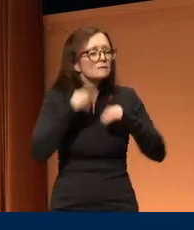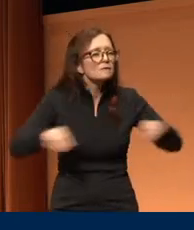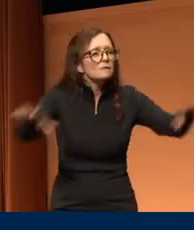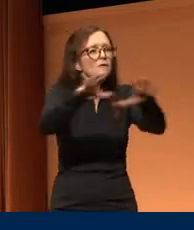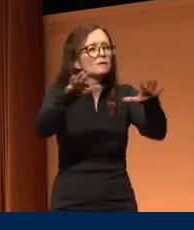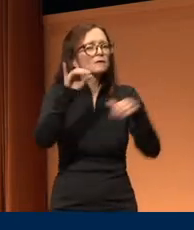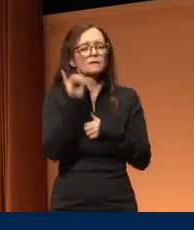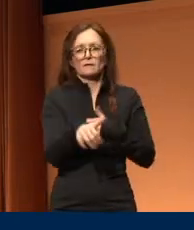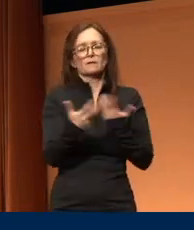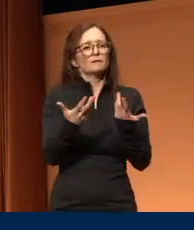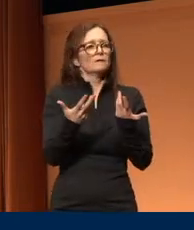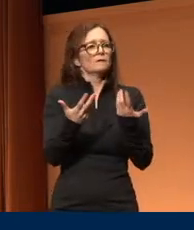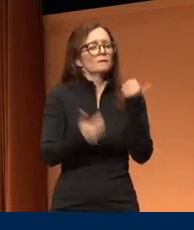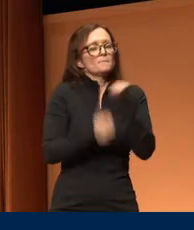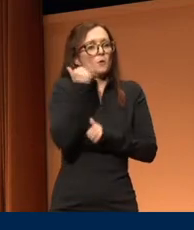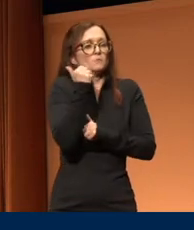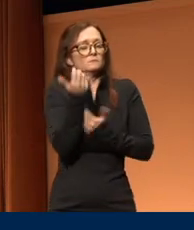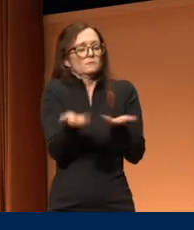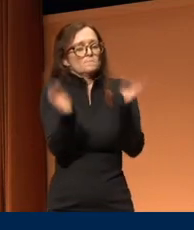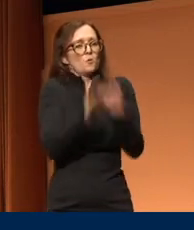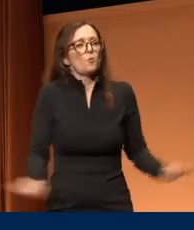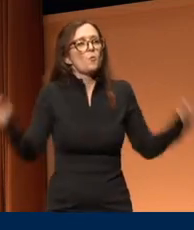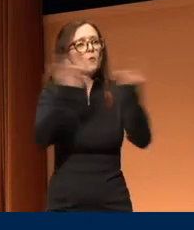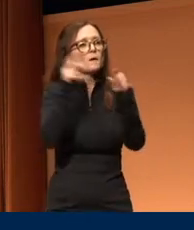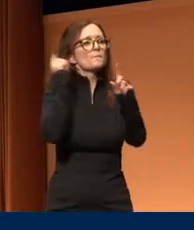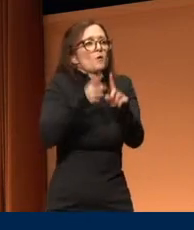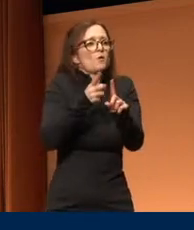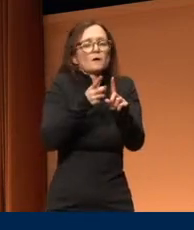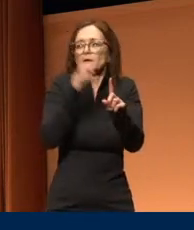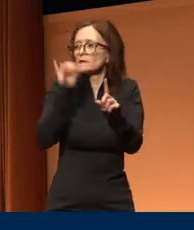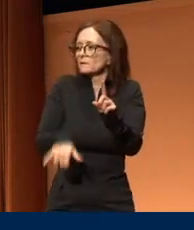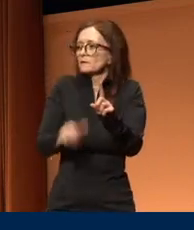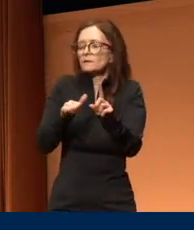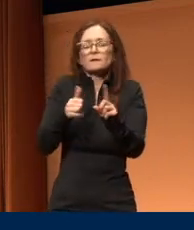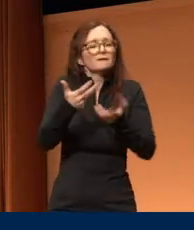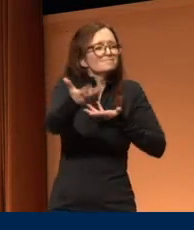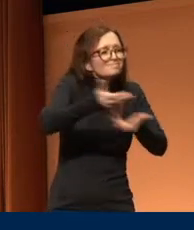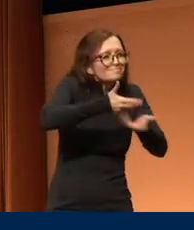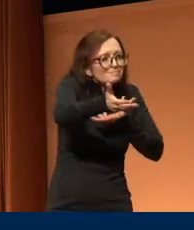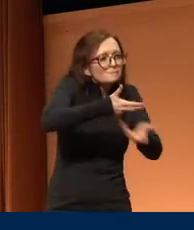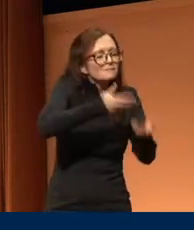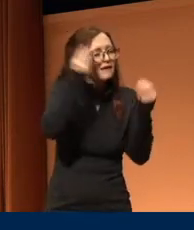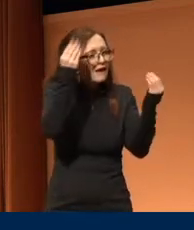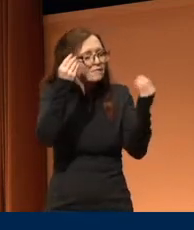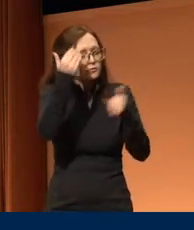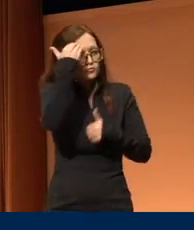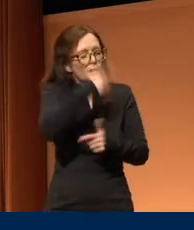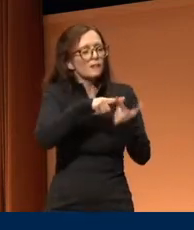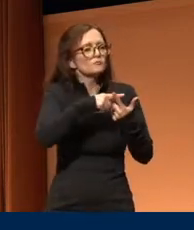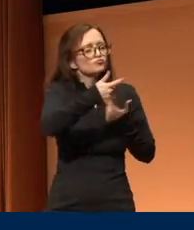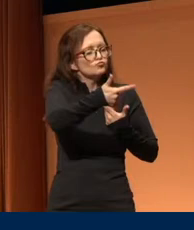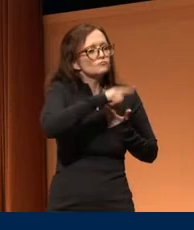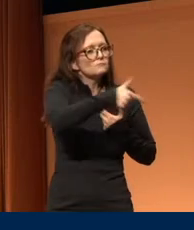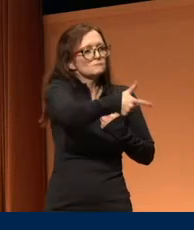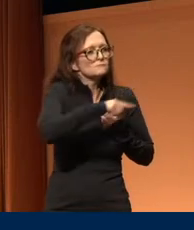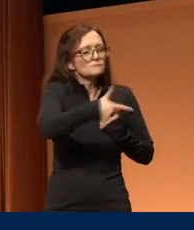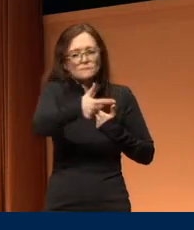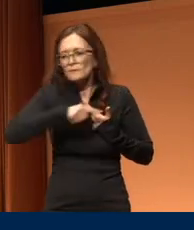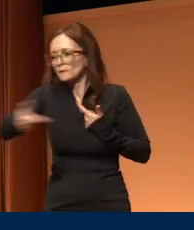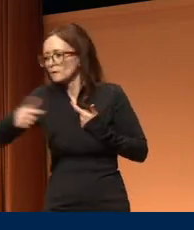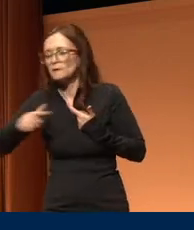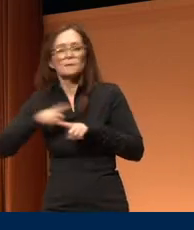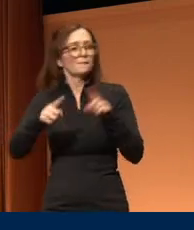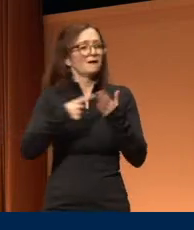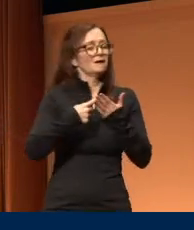the global optimum is not visible to anyone, but can be figured out by exchanging information and knowledge. What deliberation does